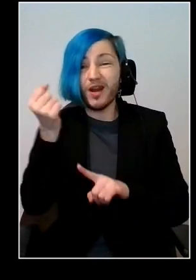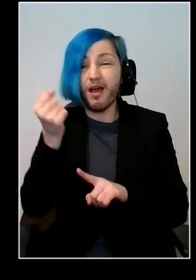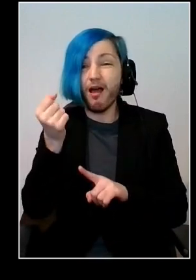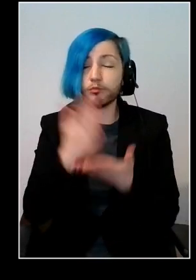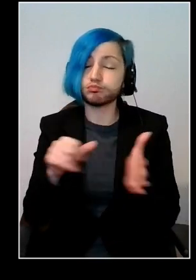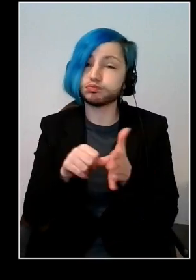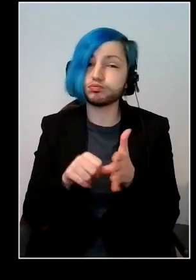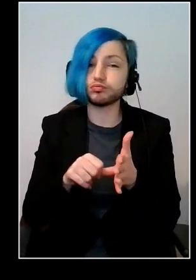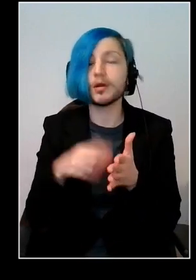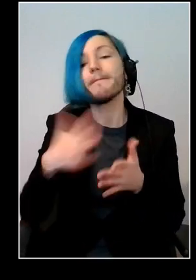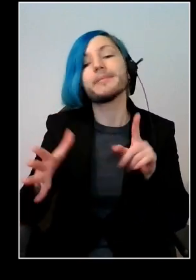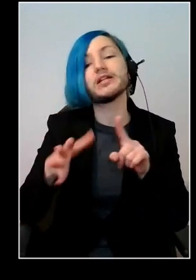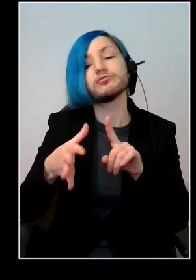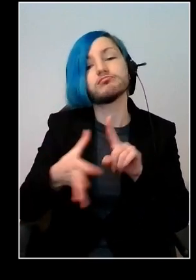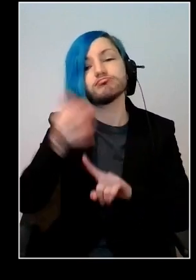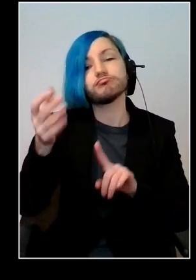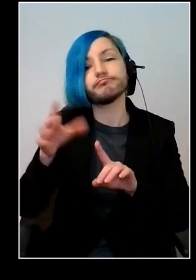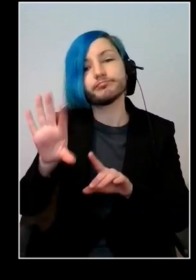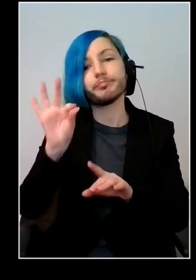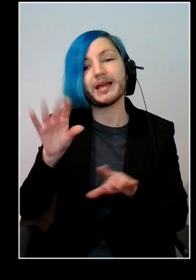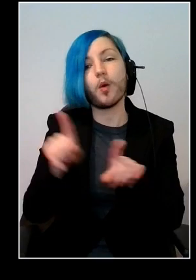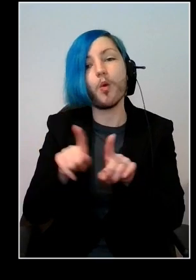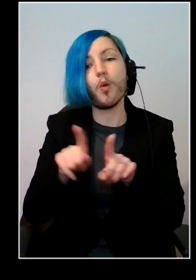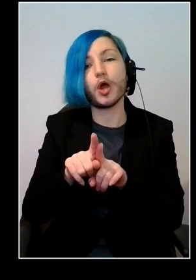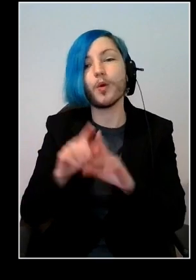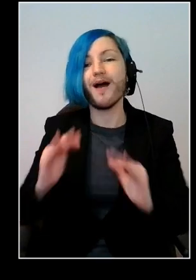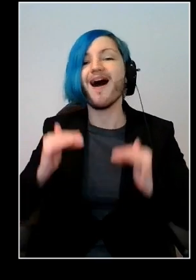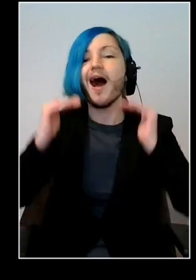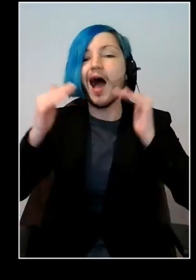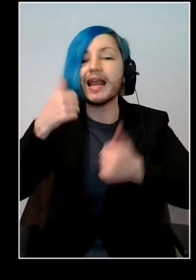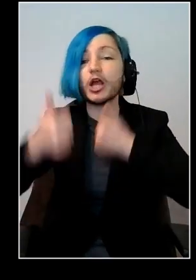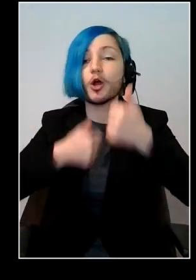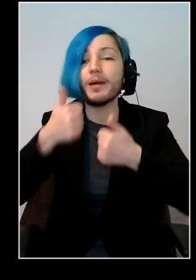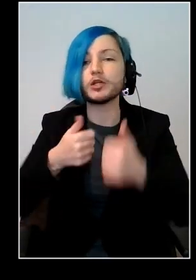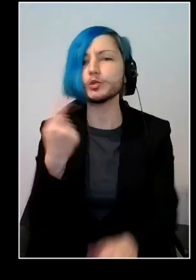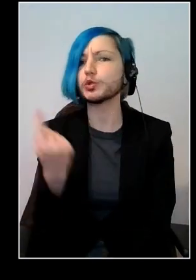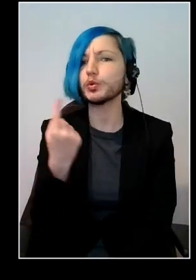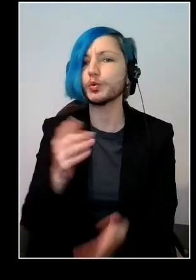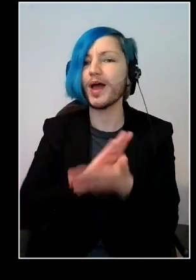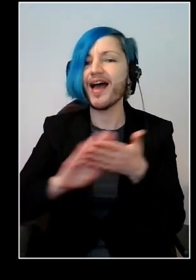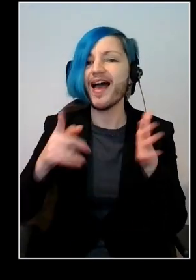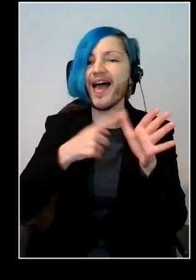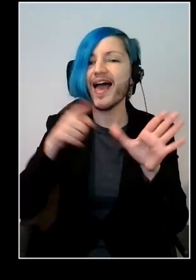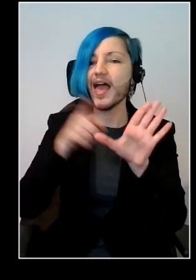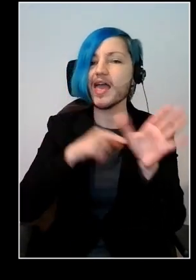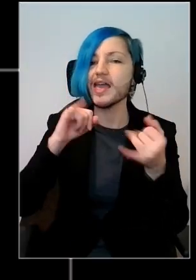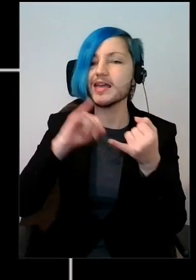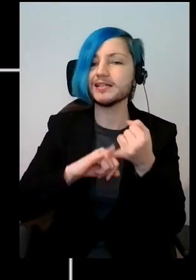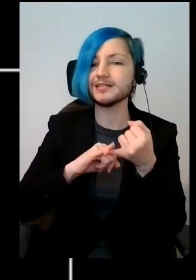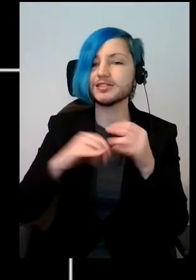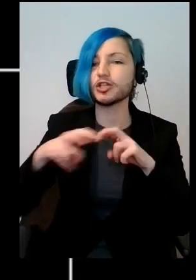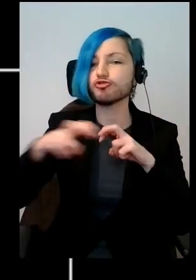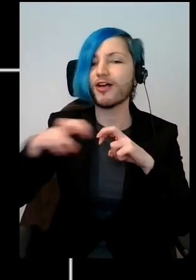highly commended in this category, which is Hayes Travel. Congratulations to you as well.